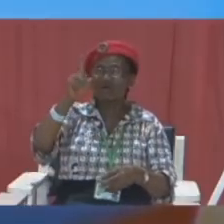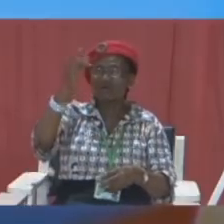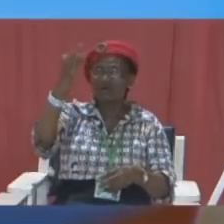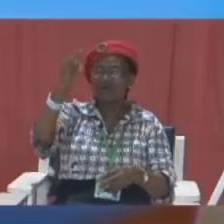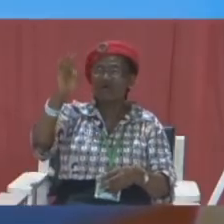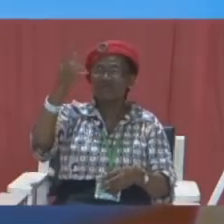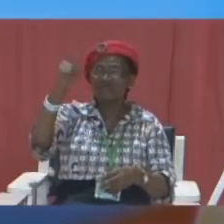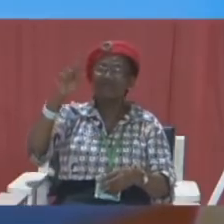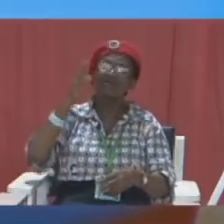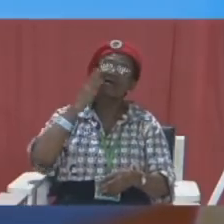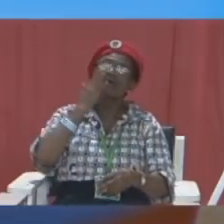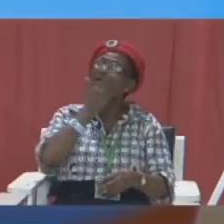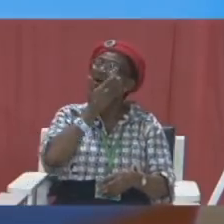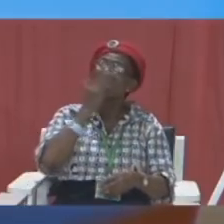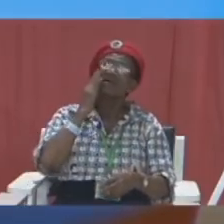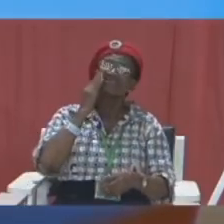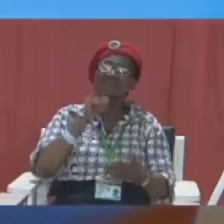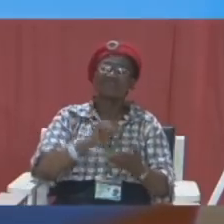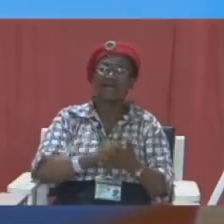anointed